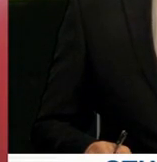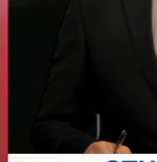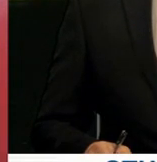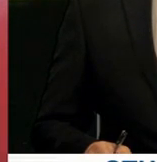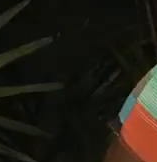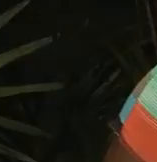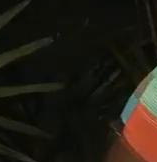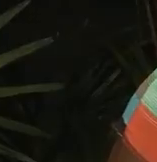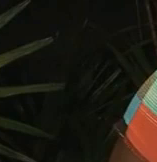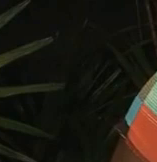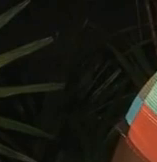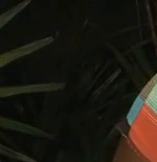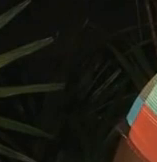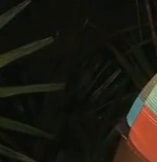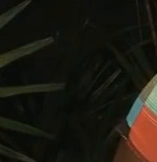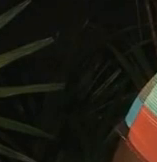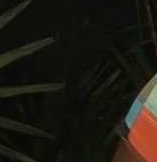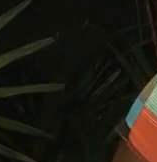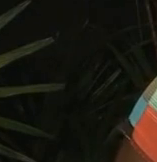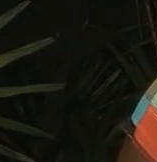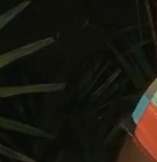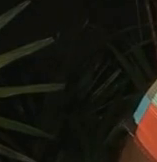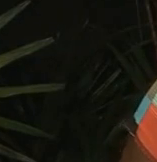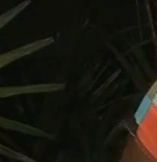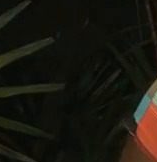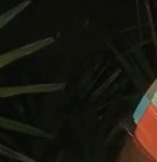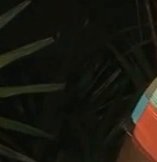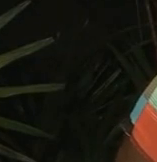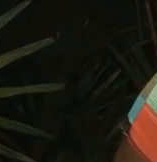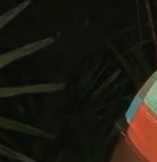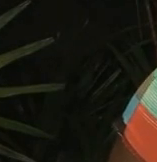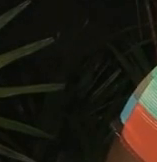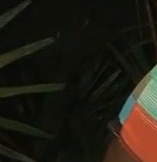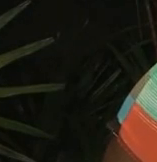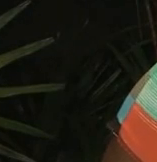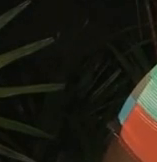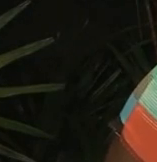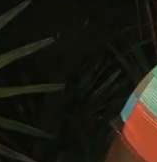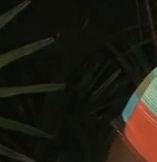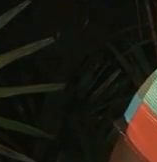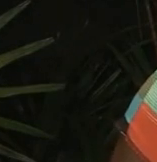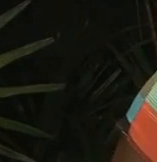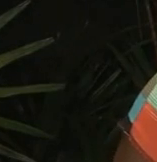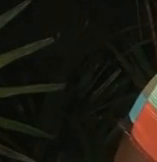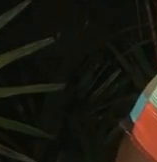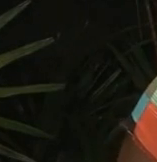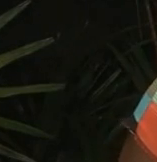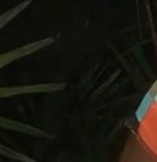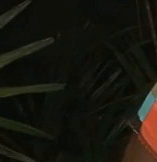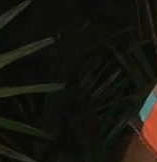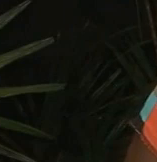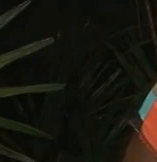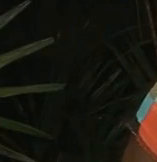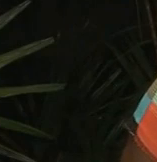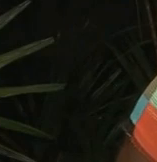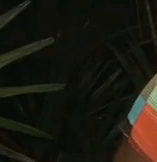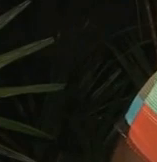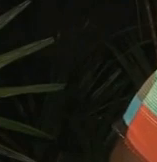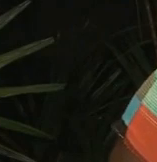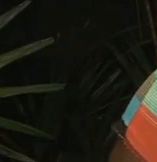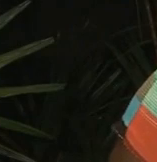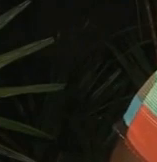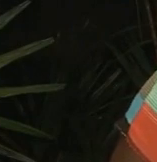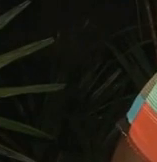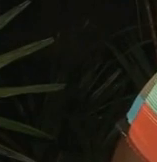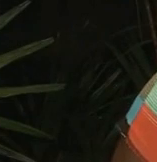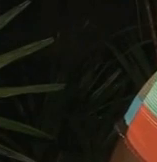Our national target is to have a complete transition of 100% renewable energy by 2036. At the